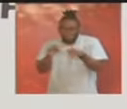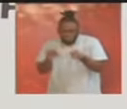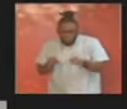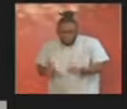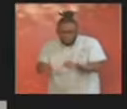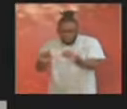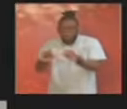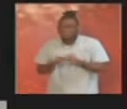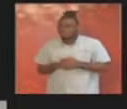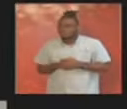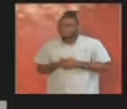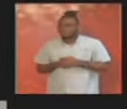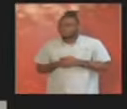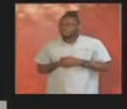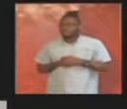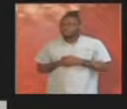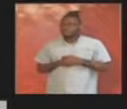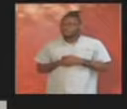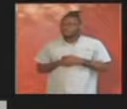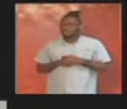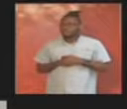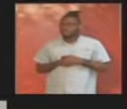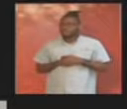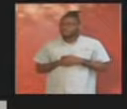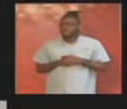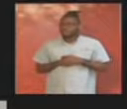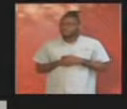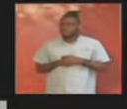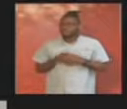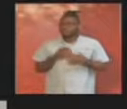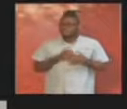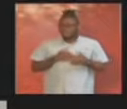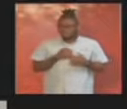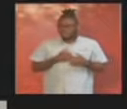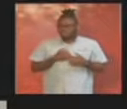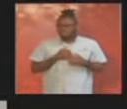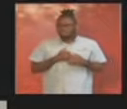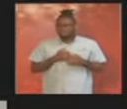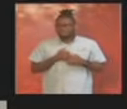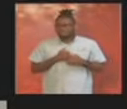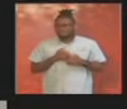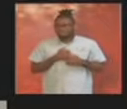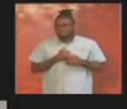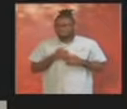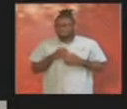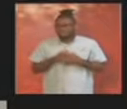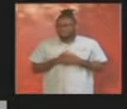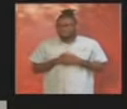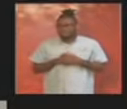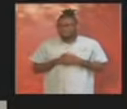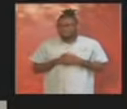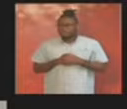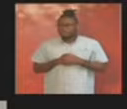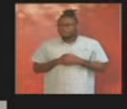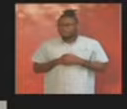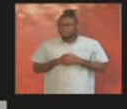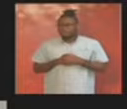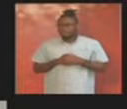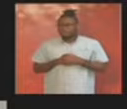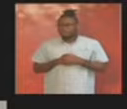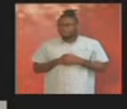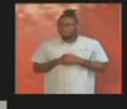please. All right. I'm sorry about that. How far? Thank you. All right.